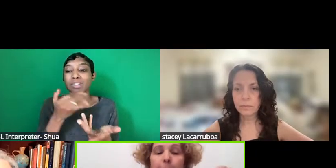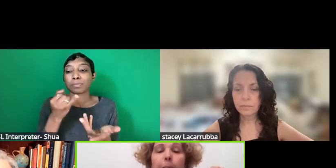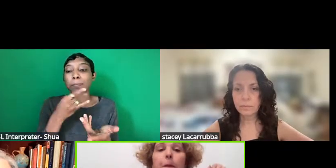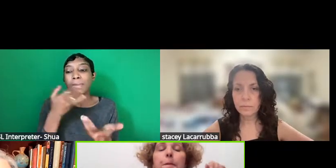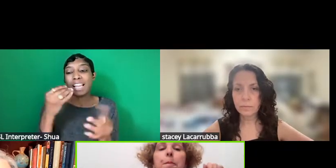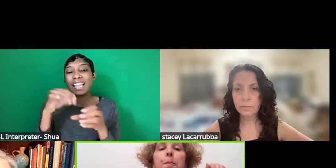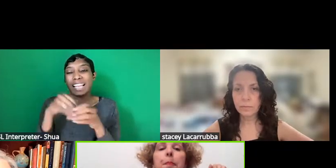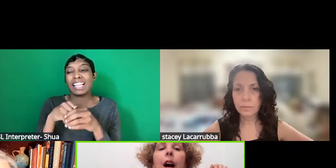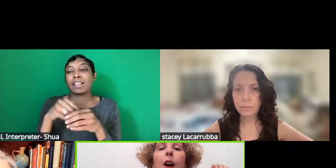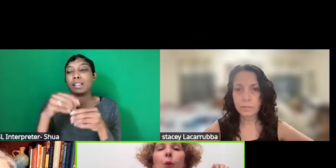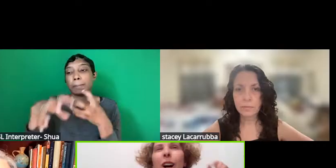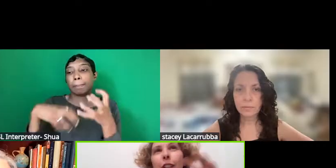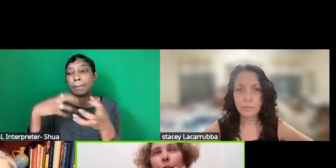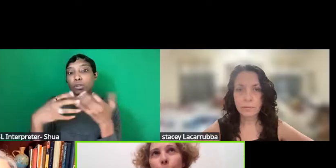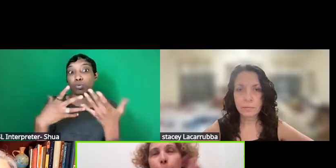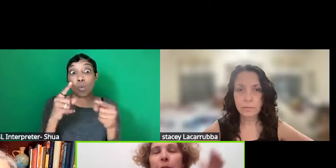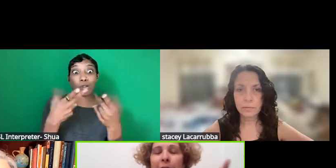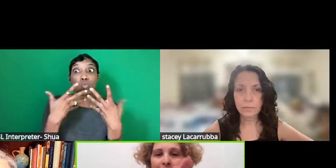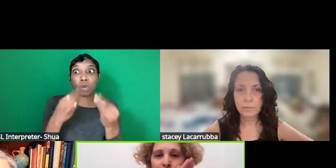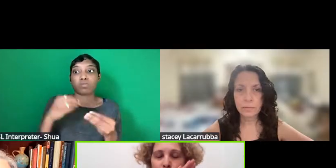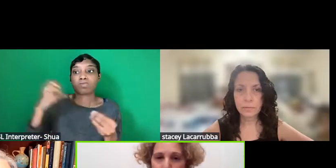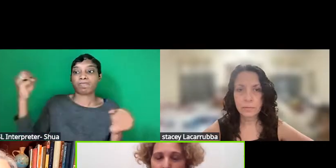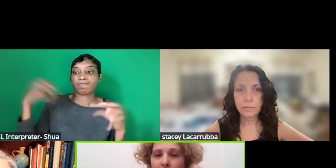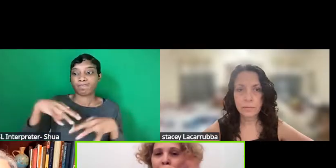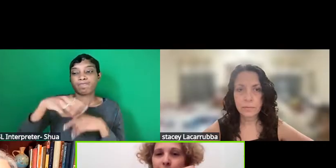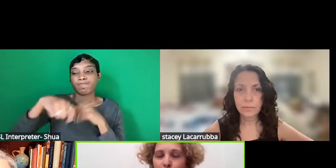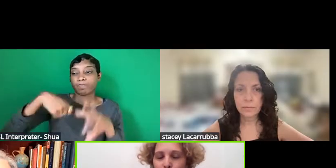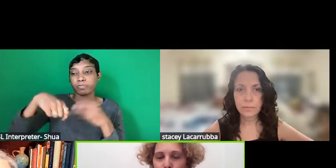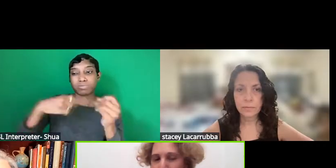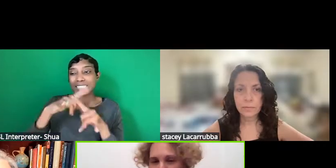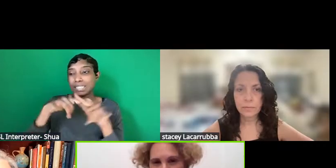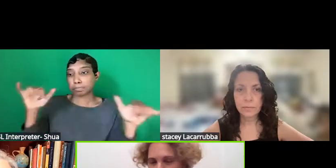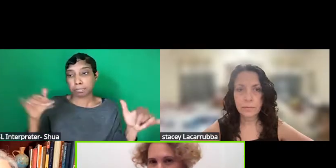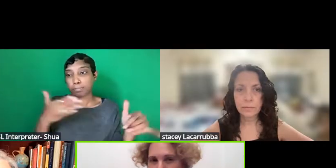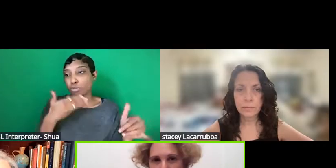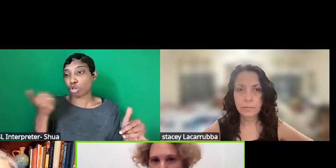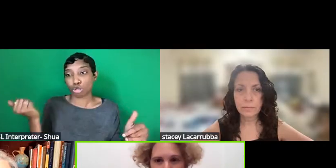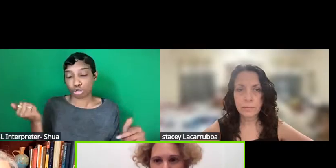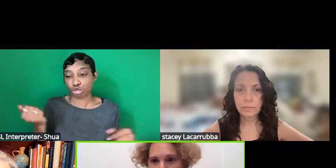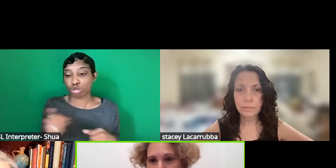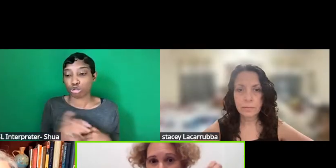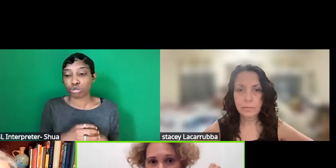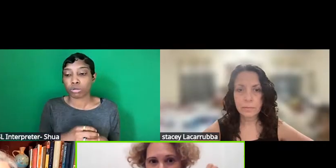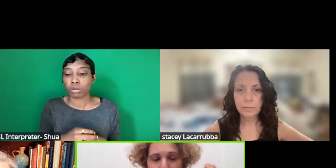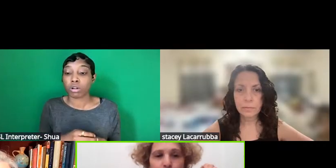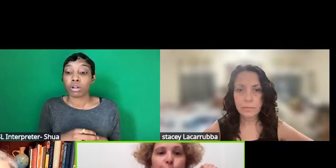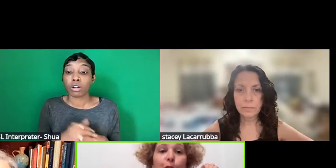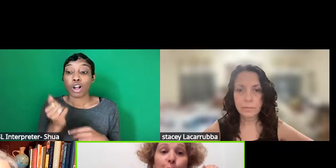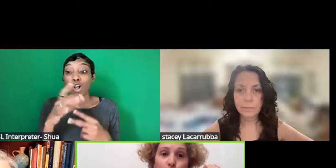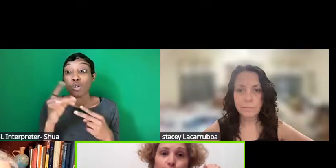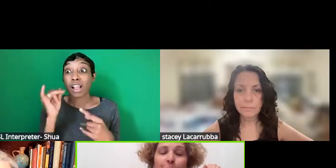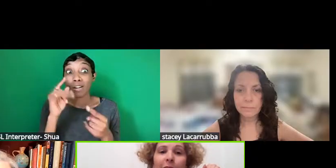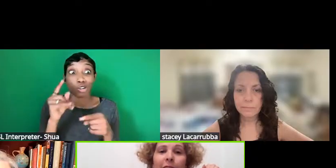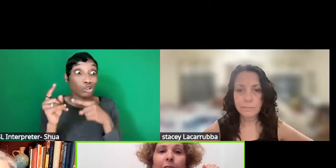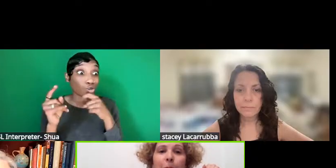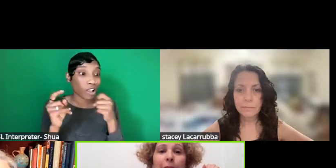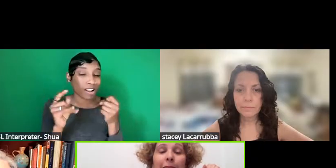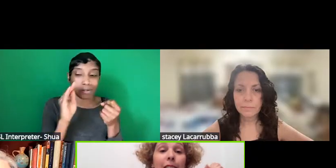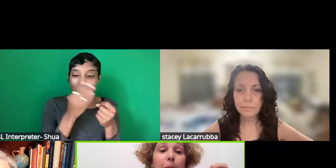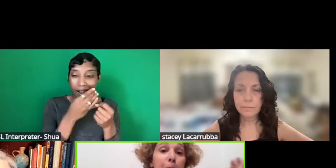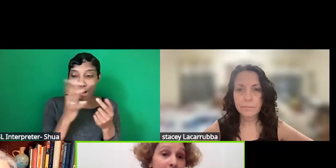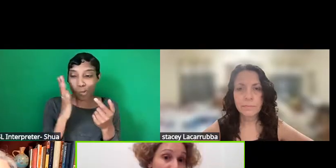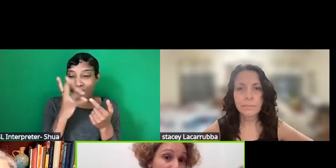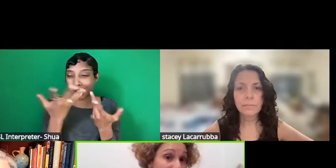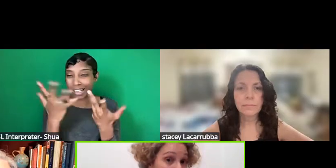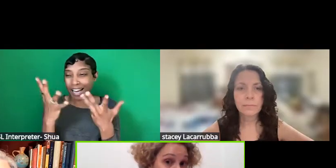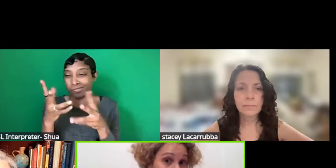can. Otherwise, it could be that as it dries, the flowers will just kind of fall out of it. So